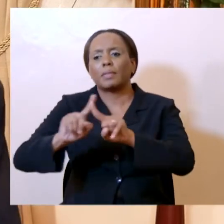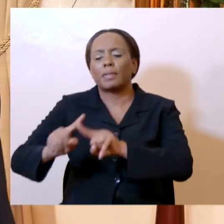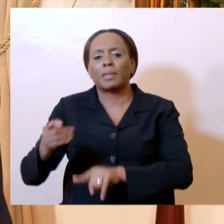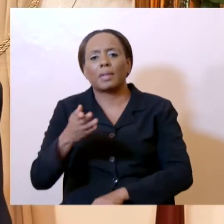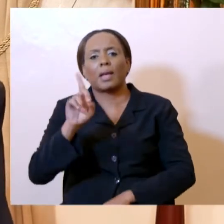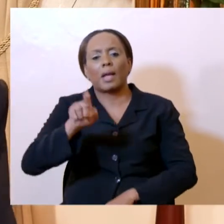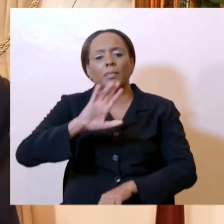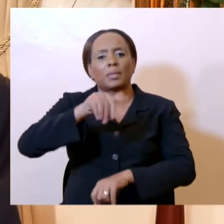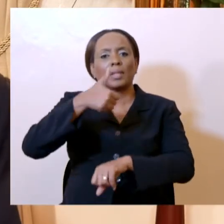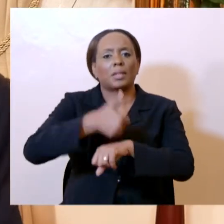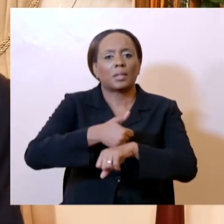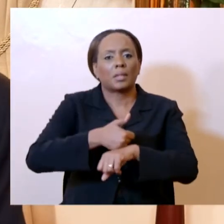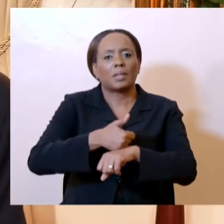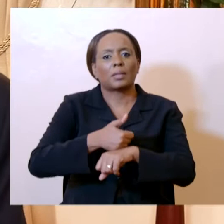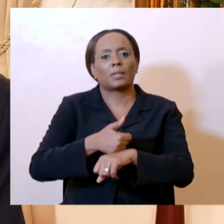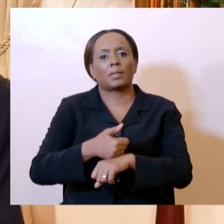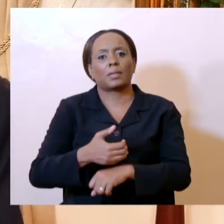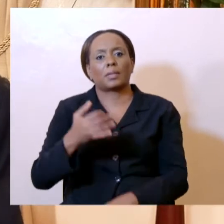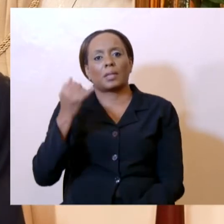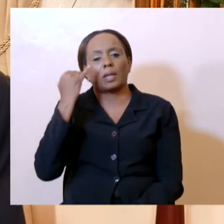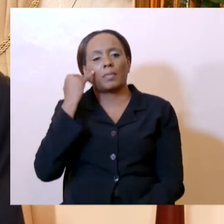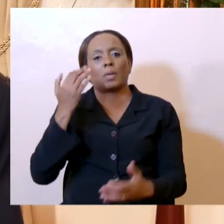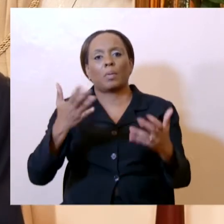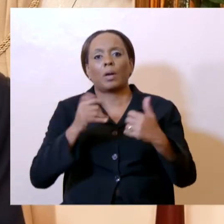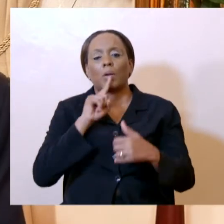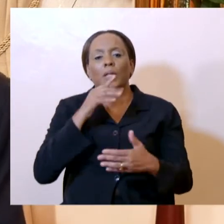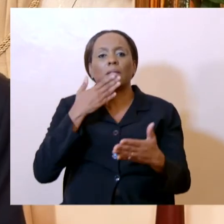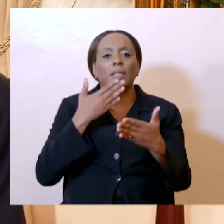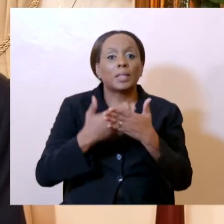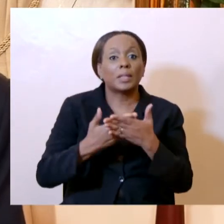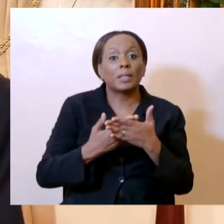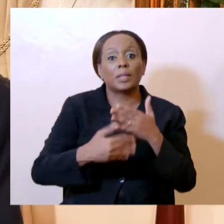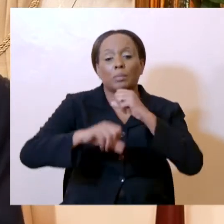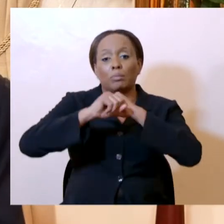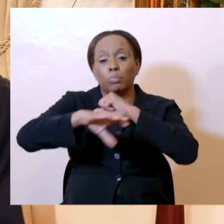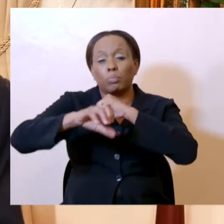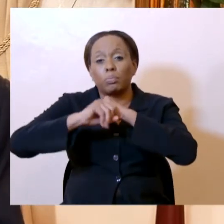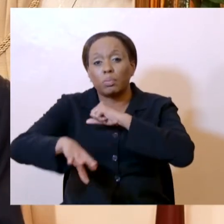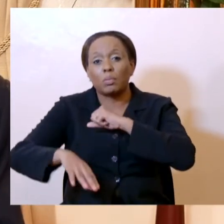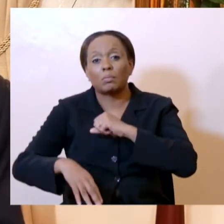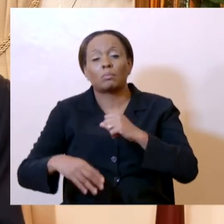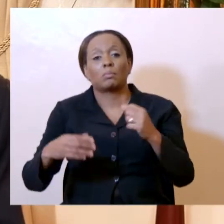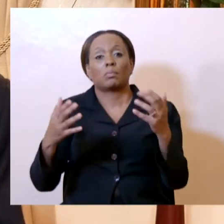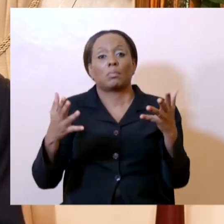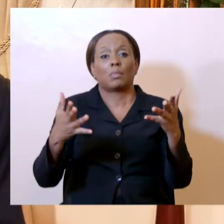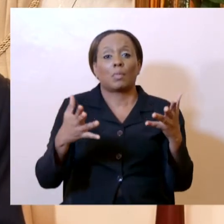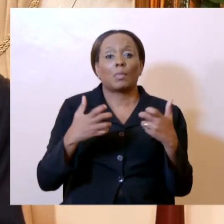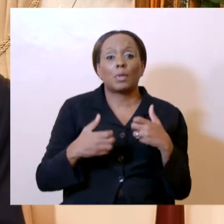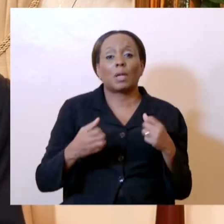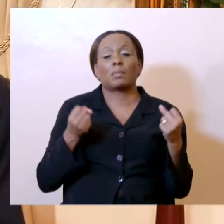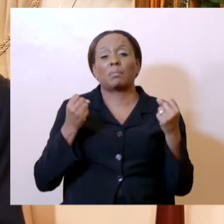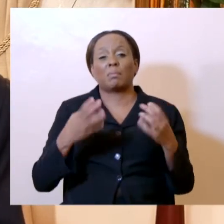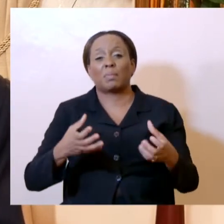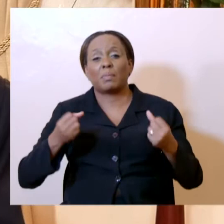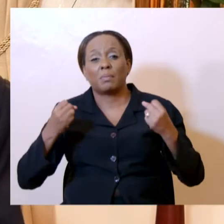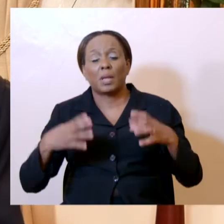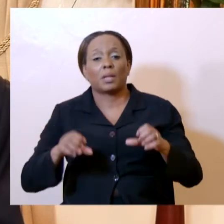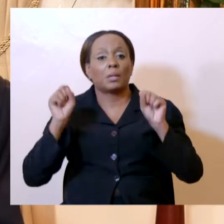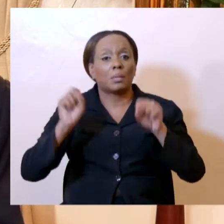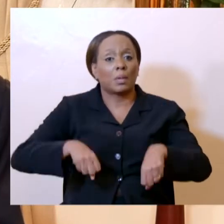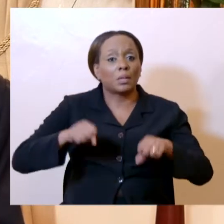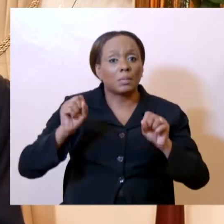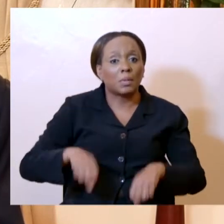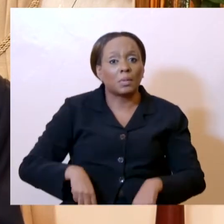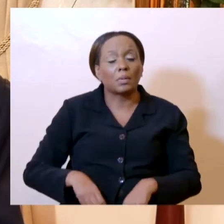Okay, so for an effective campaign, we would want to deliver as many vaccinations as possible. We would like